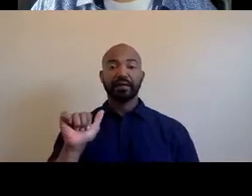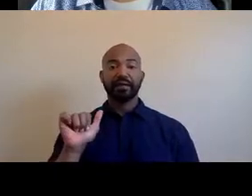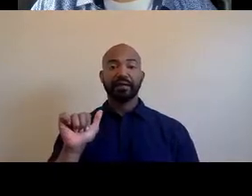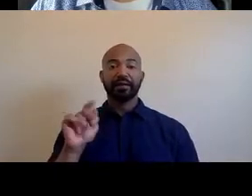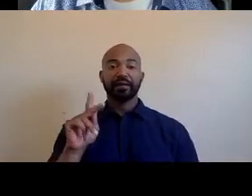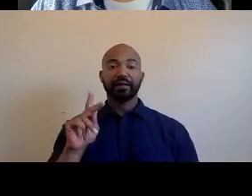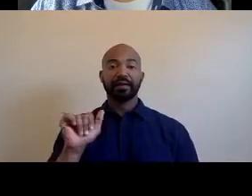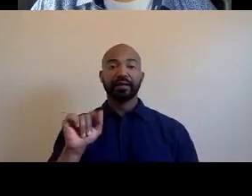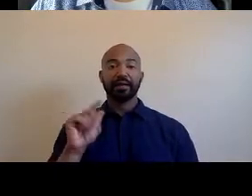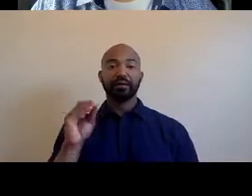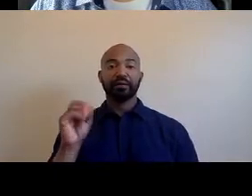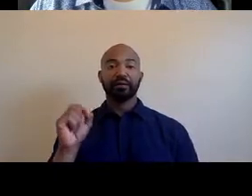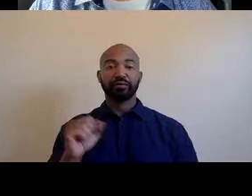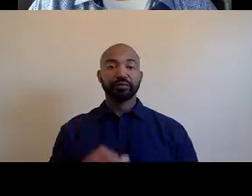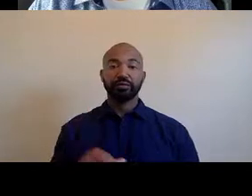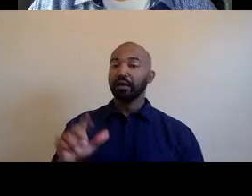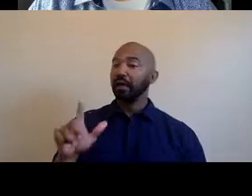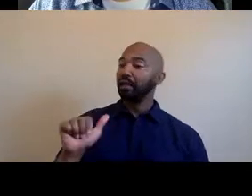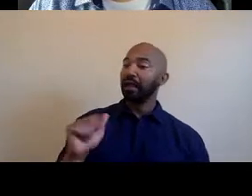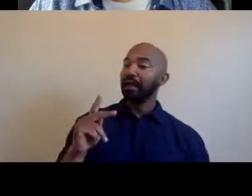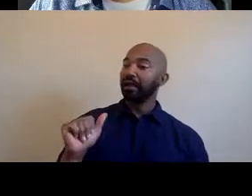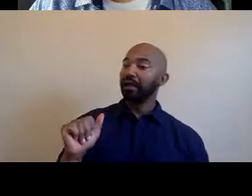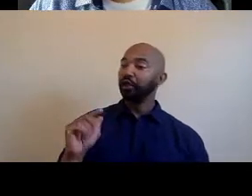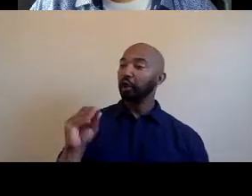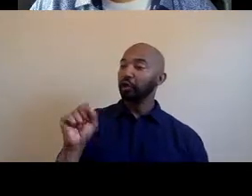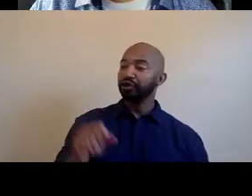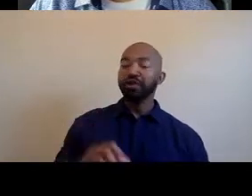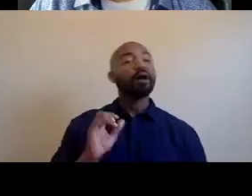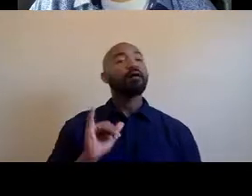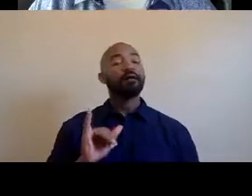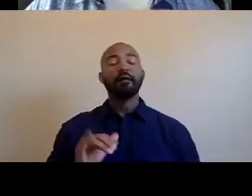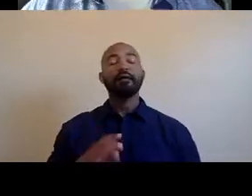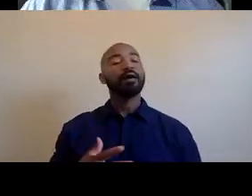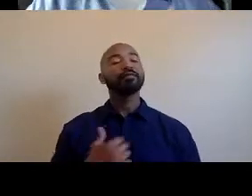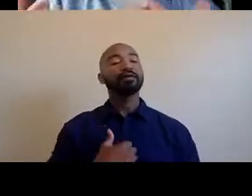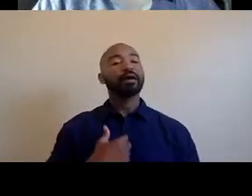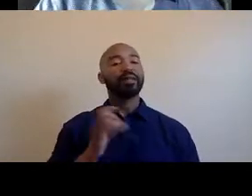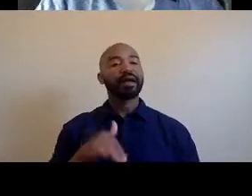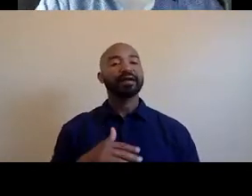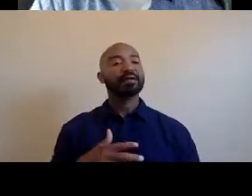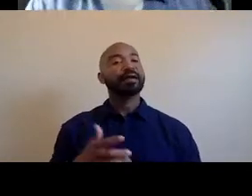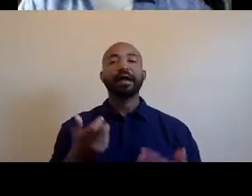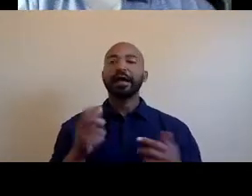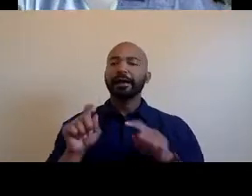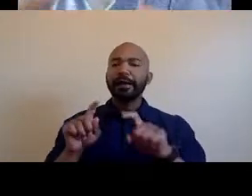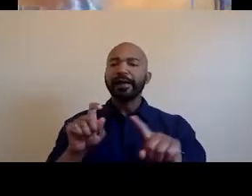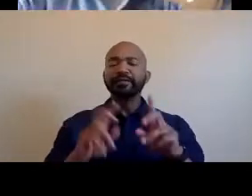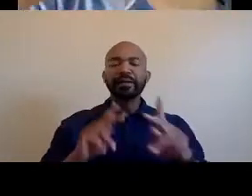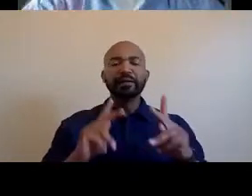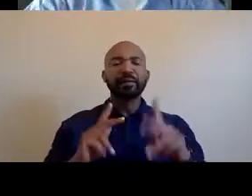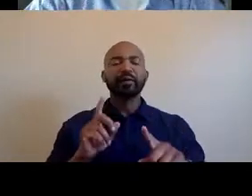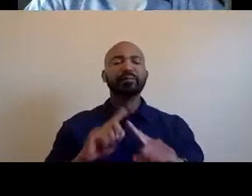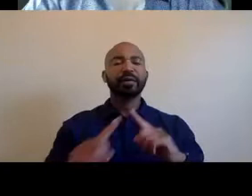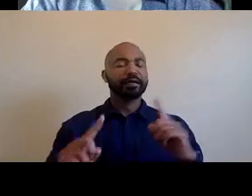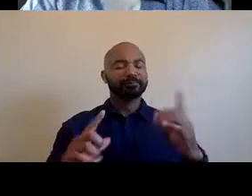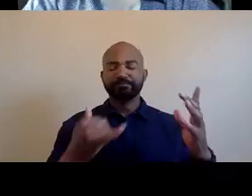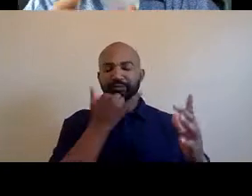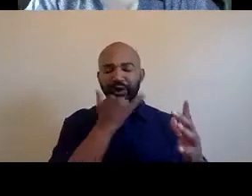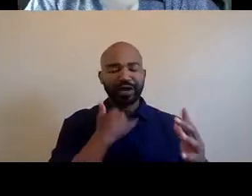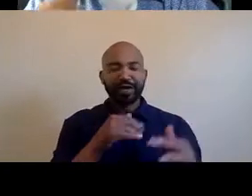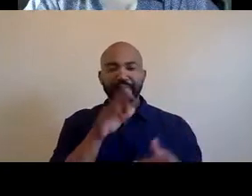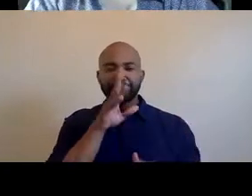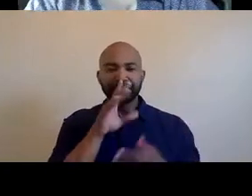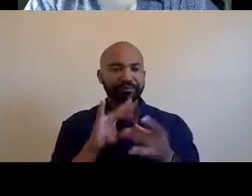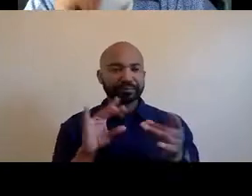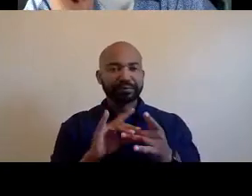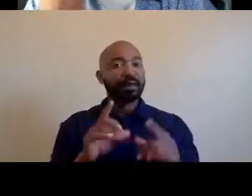pronunciation? Lakatos, but it's all good. Lakatos. You know, I asked around, and so you're going to probably